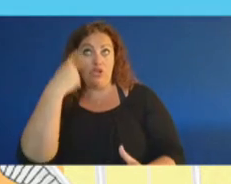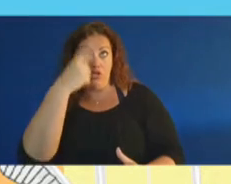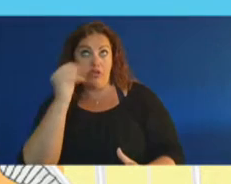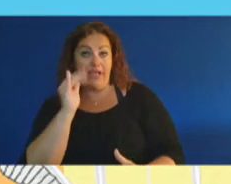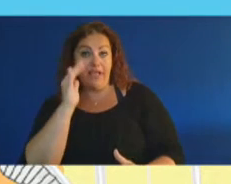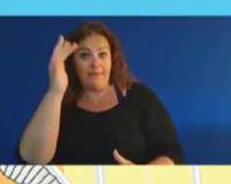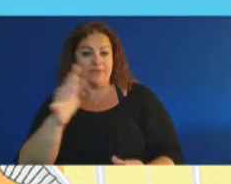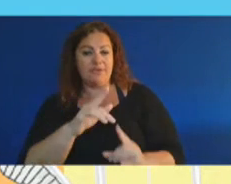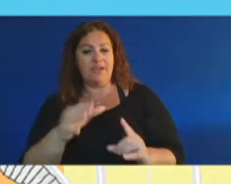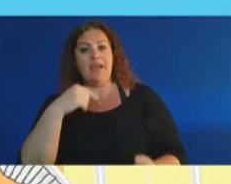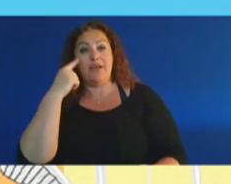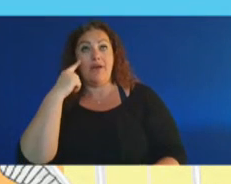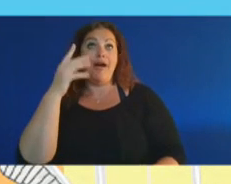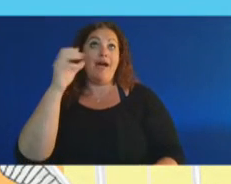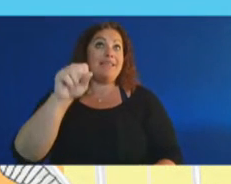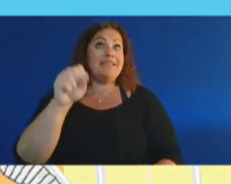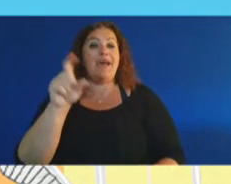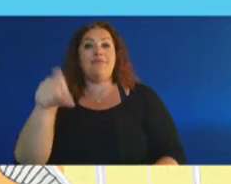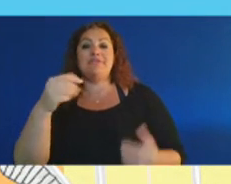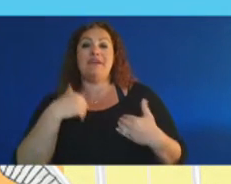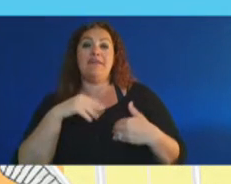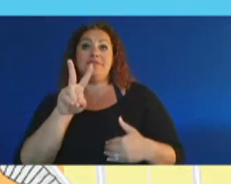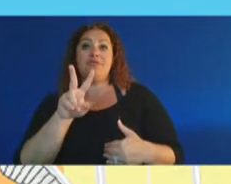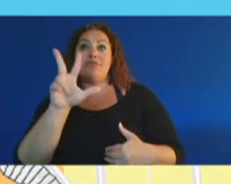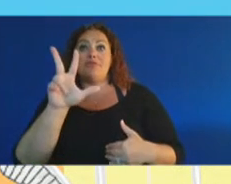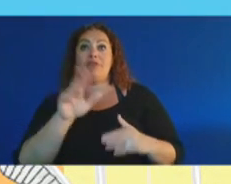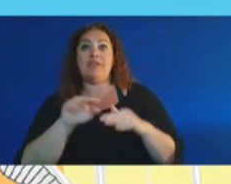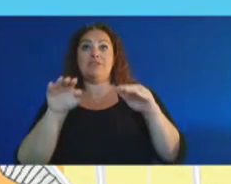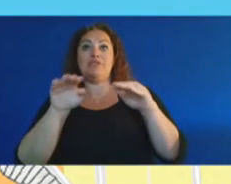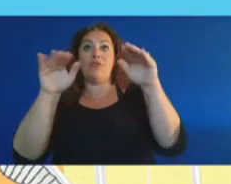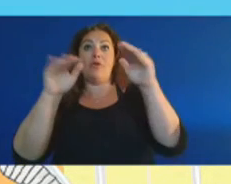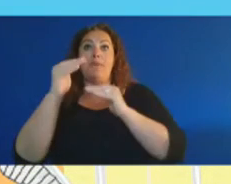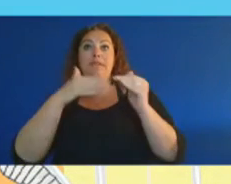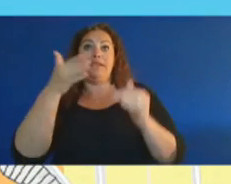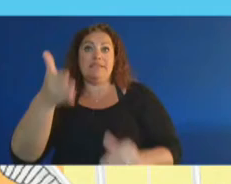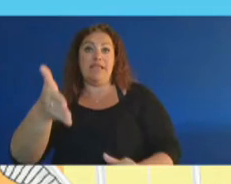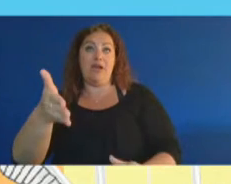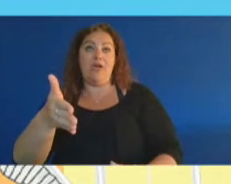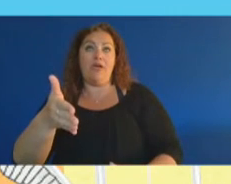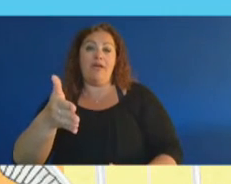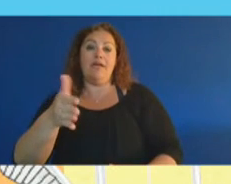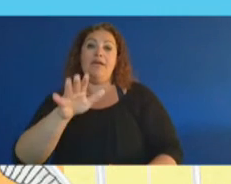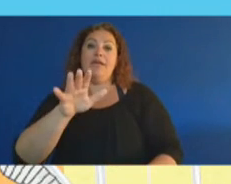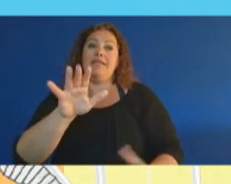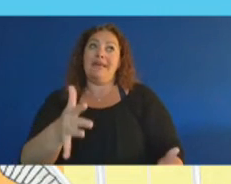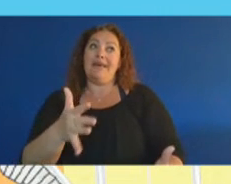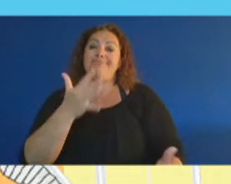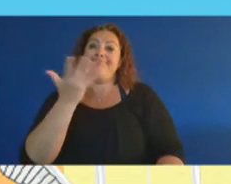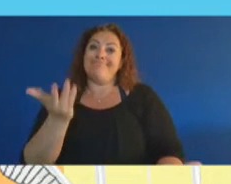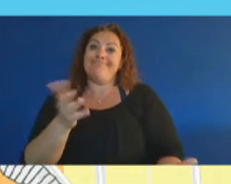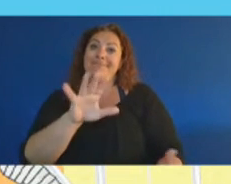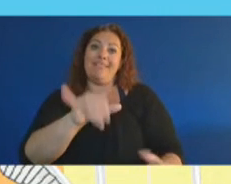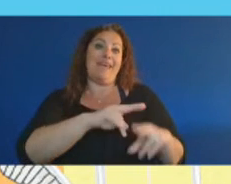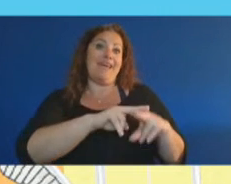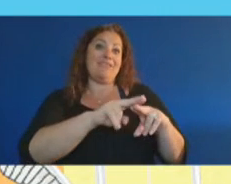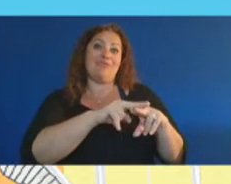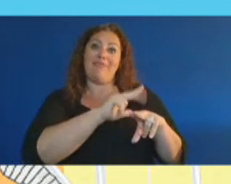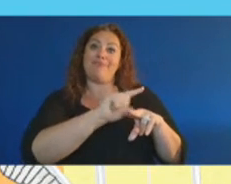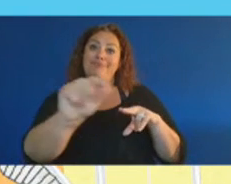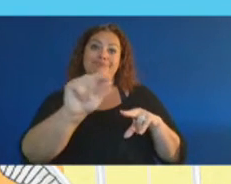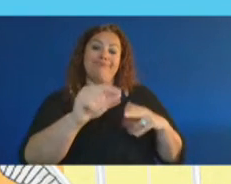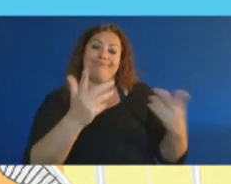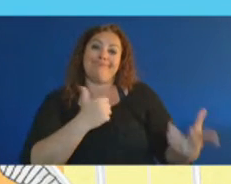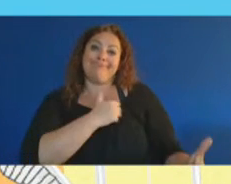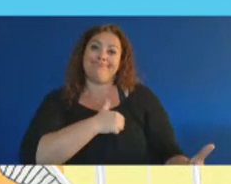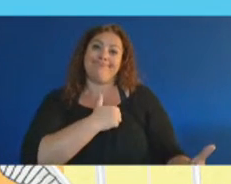thinking of yay we should have two and three story buildings there uh that pardon the pun that that train has left the station uh there is going to